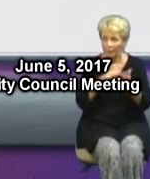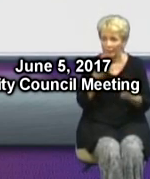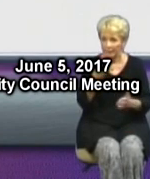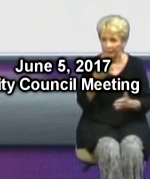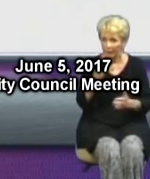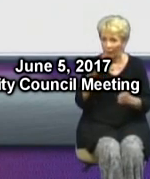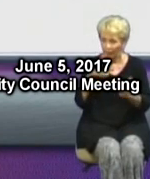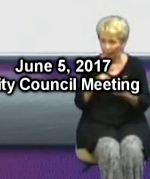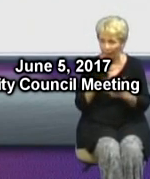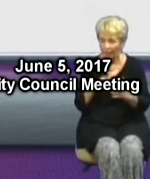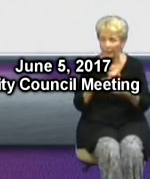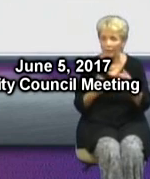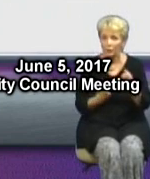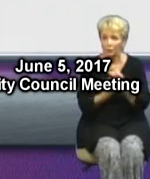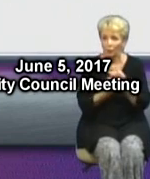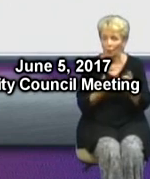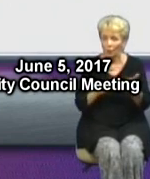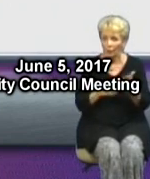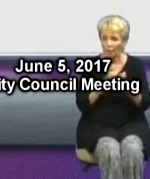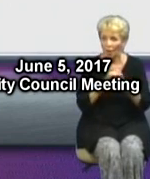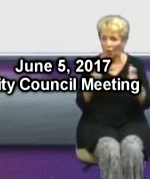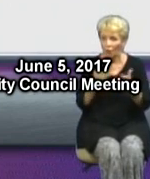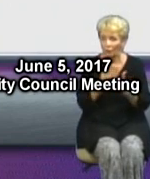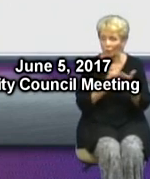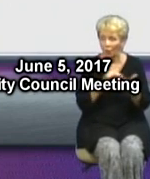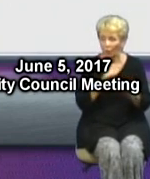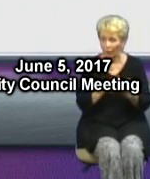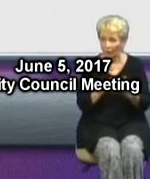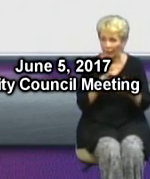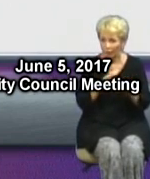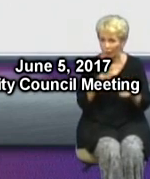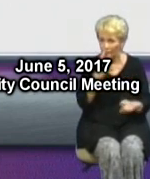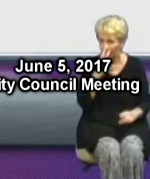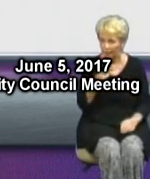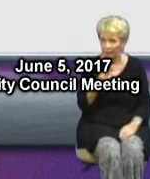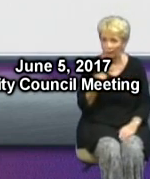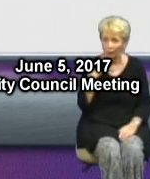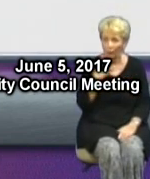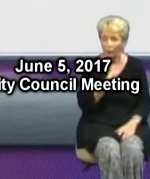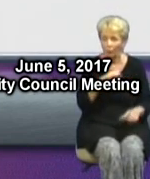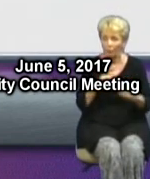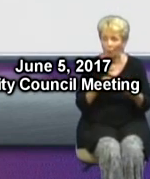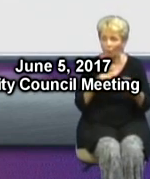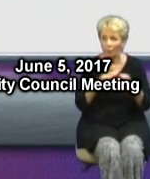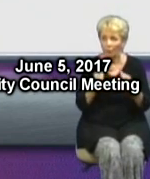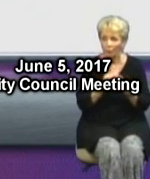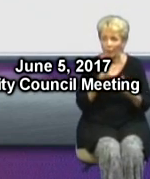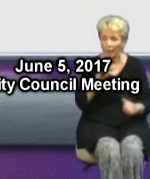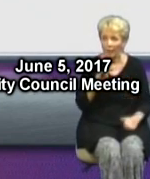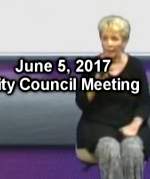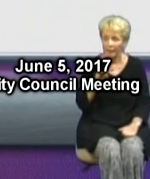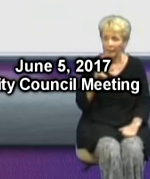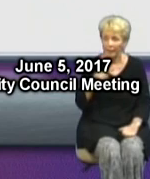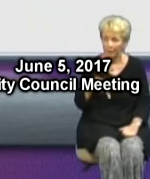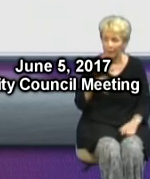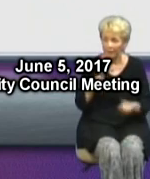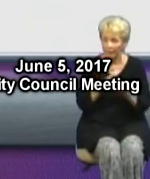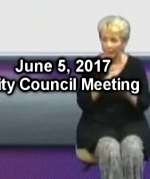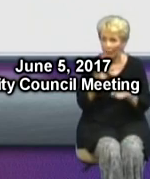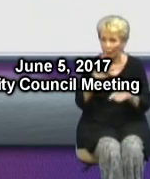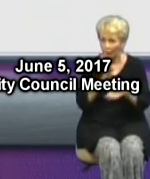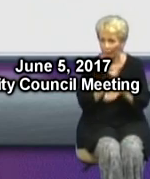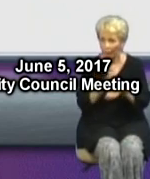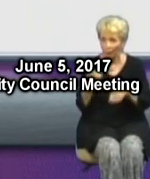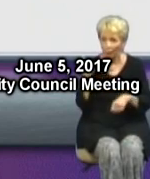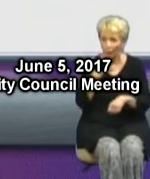$1,079,000. Support contracts are a large part of that, as you see. We do more and more with IT, like every other business,